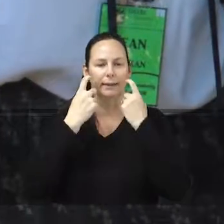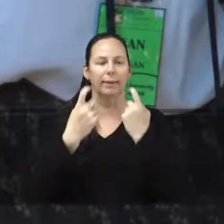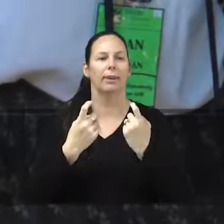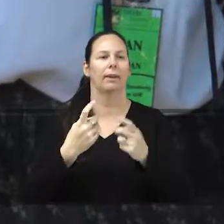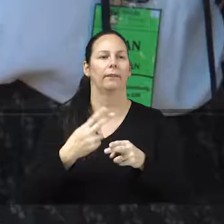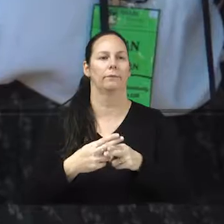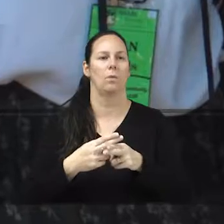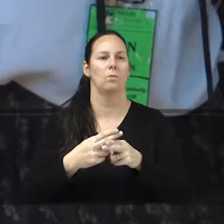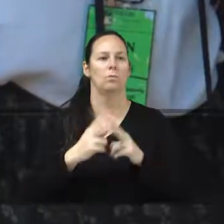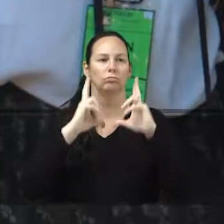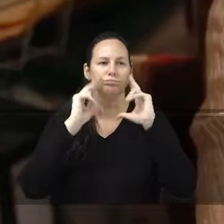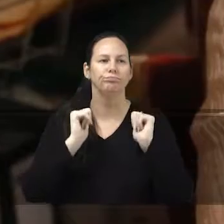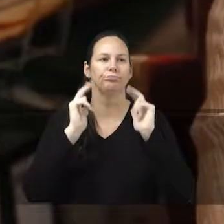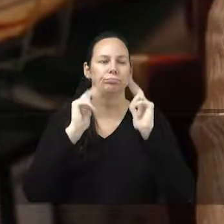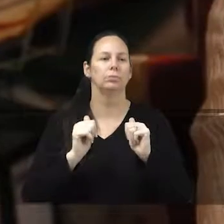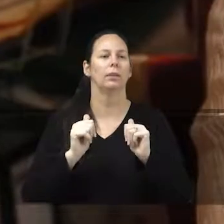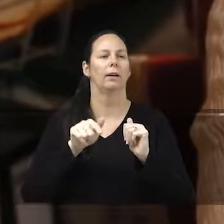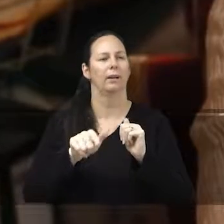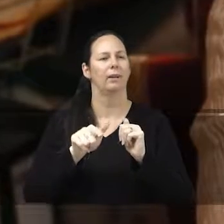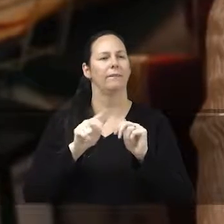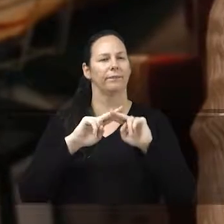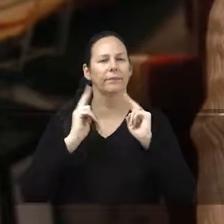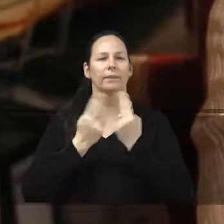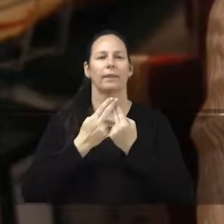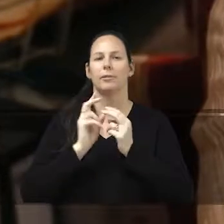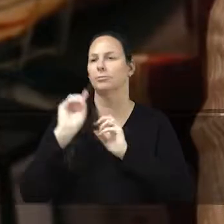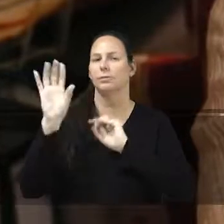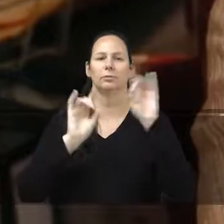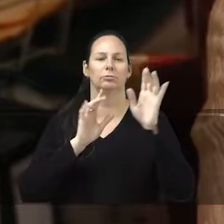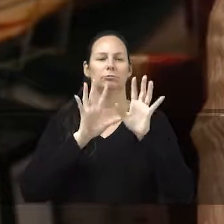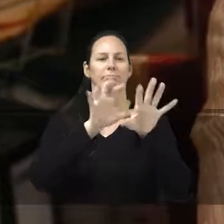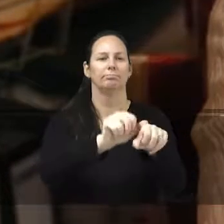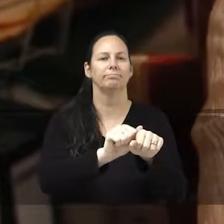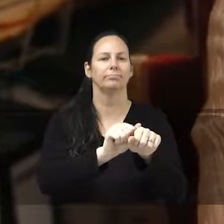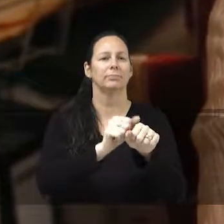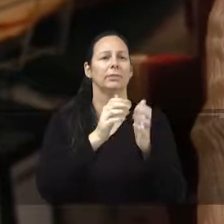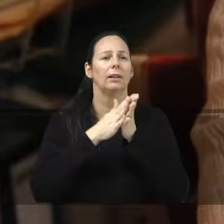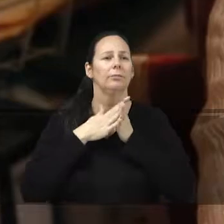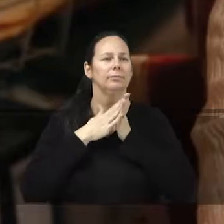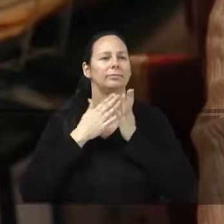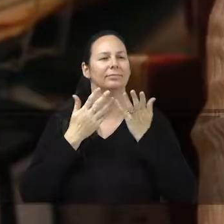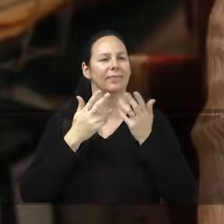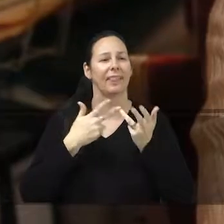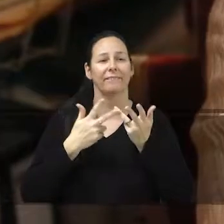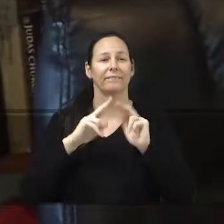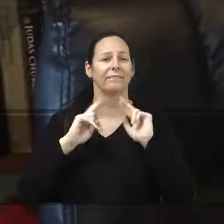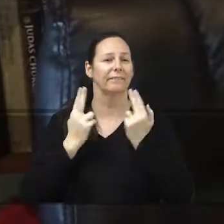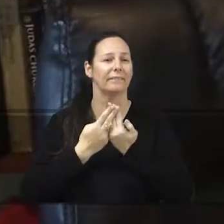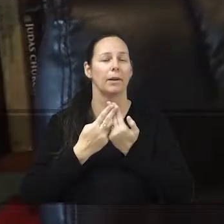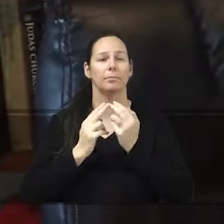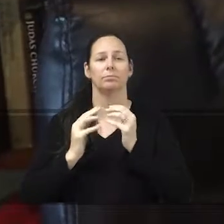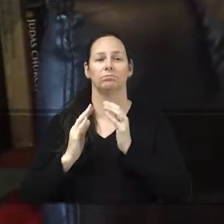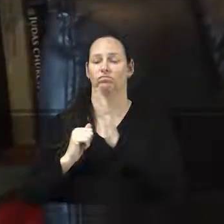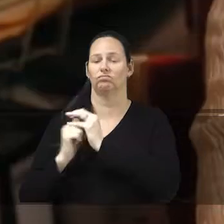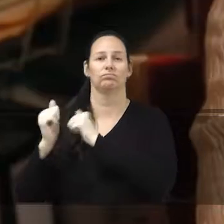after, and family as subject, the family going out to and reaching out to other families and forming communities, not